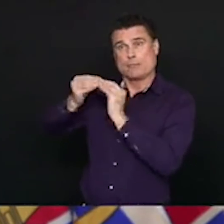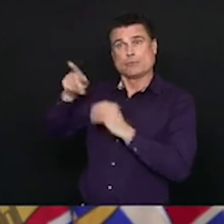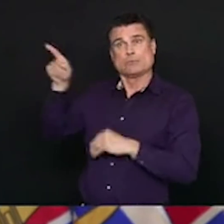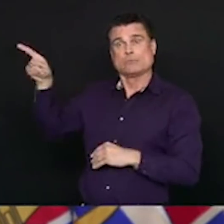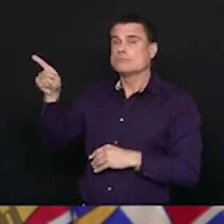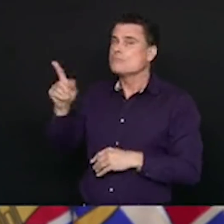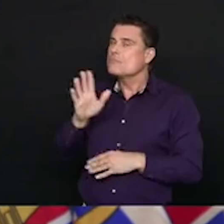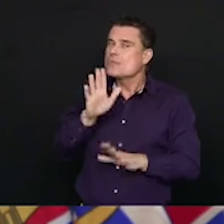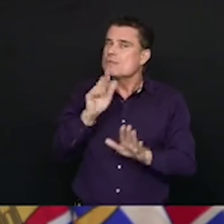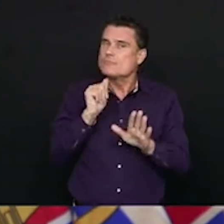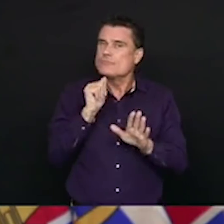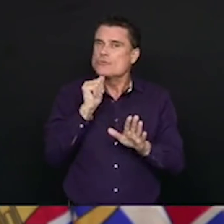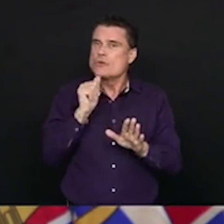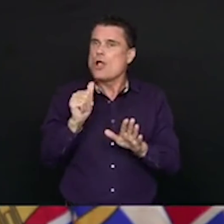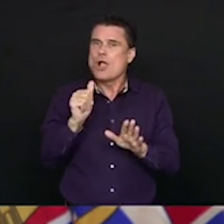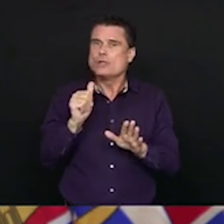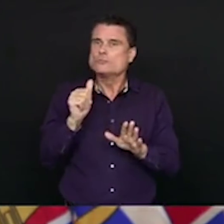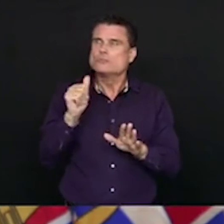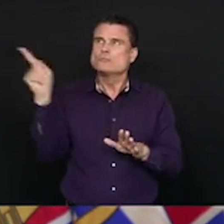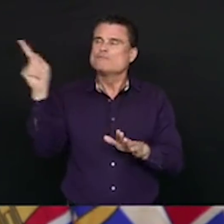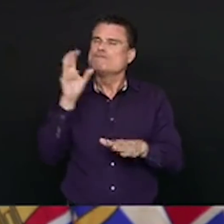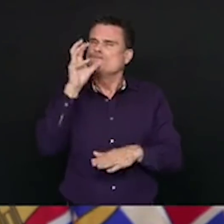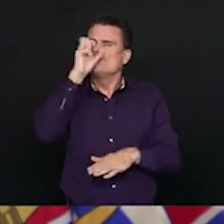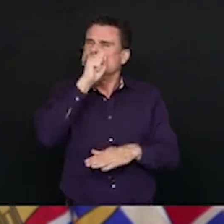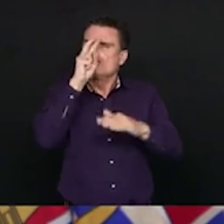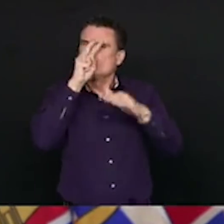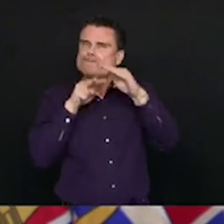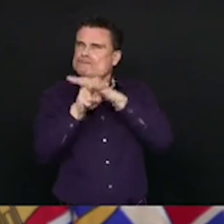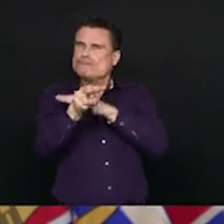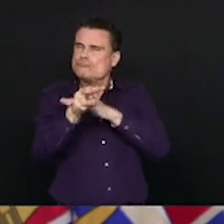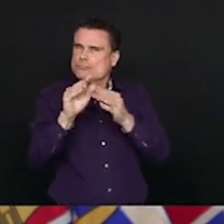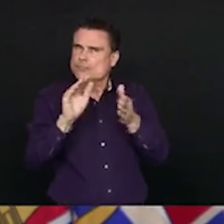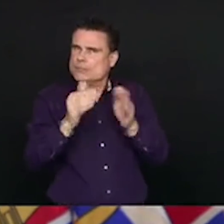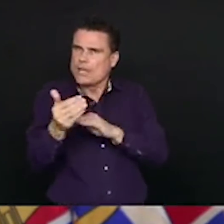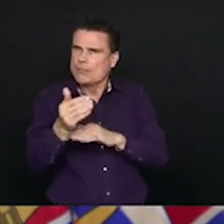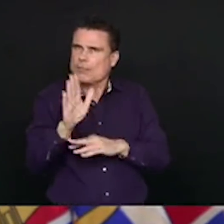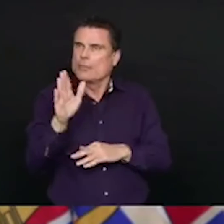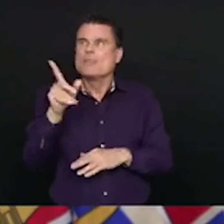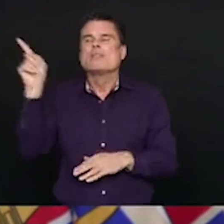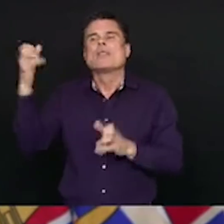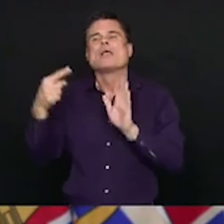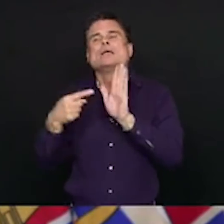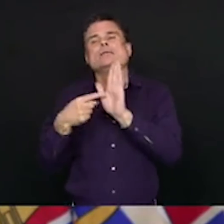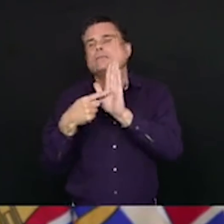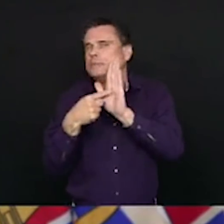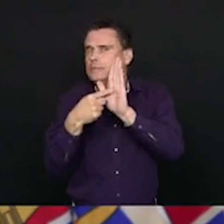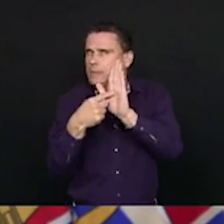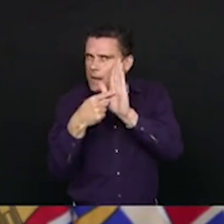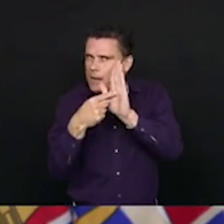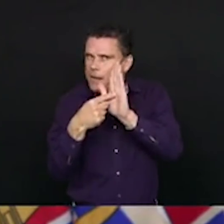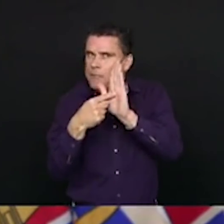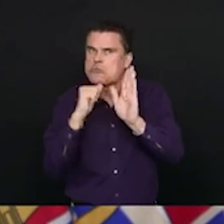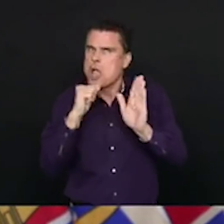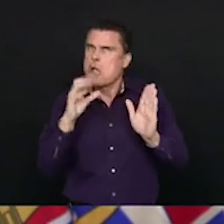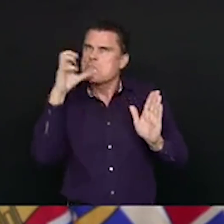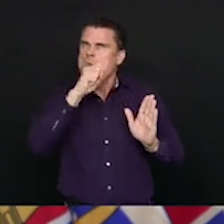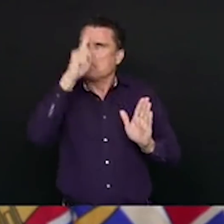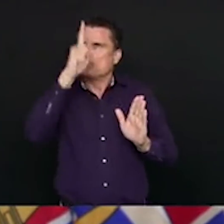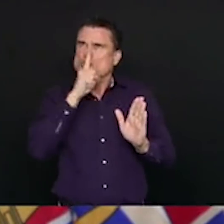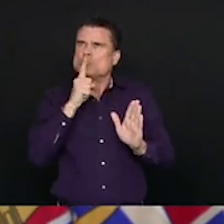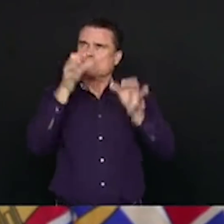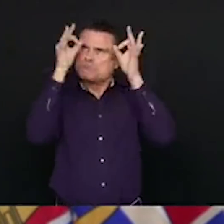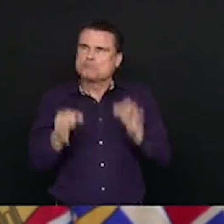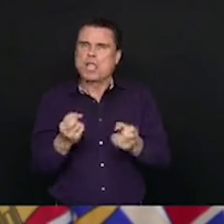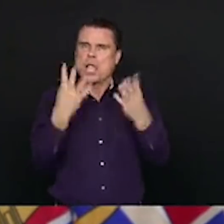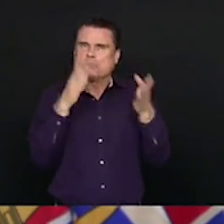It's not projecting what is happening, and what we are focusing on is the dynamic modeling that we have that shows us what is